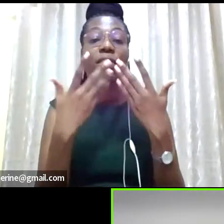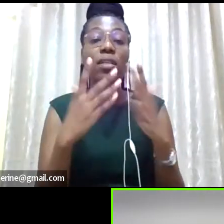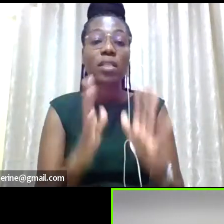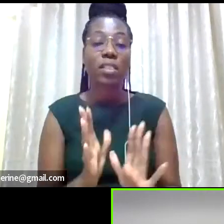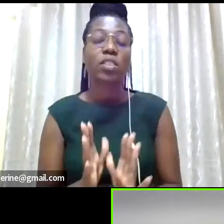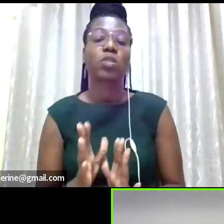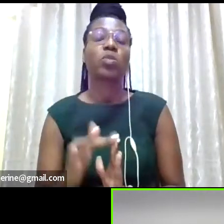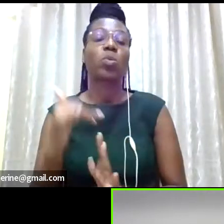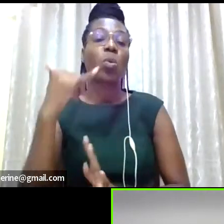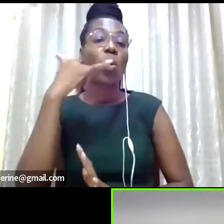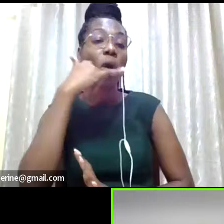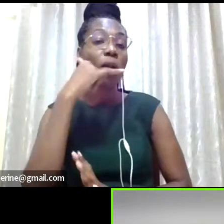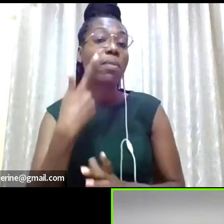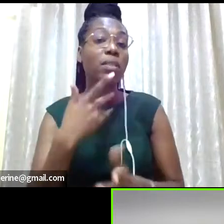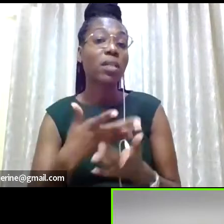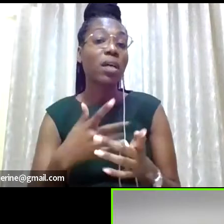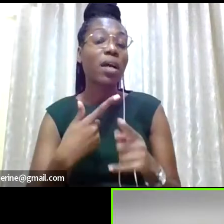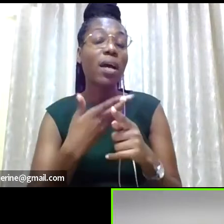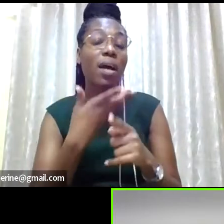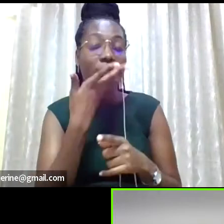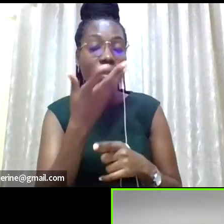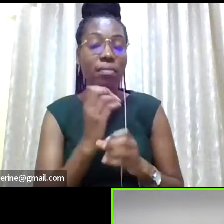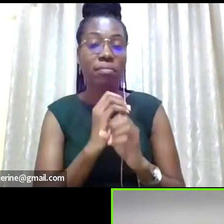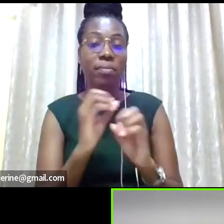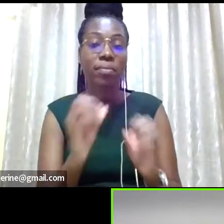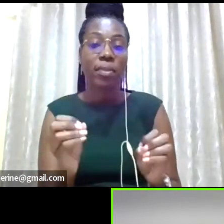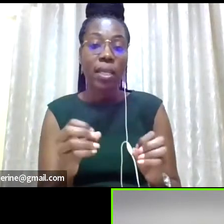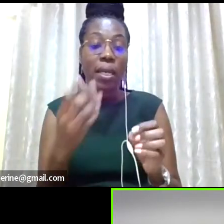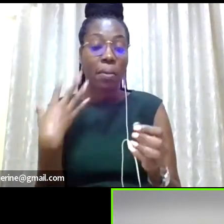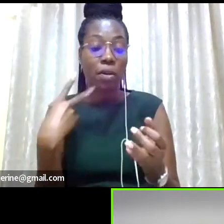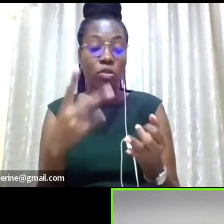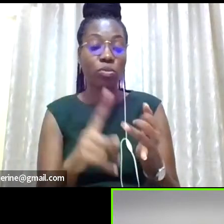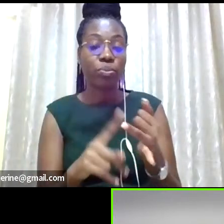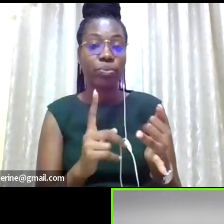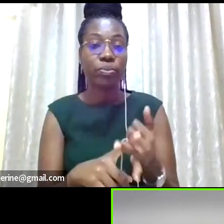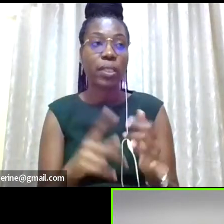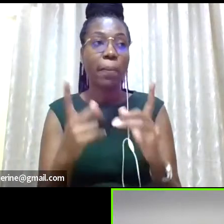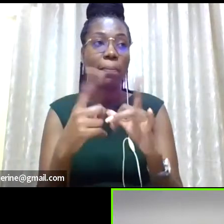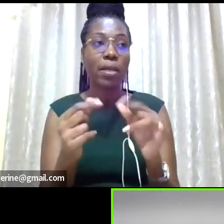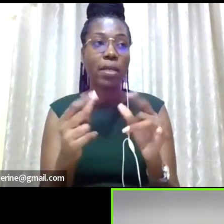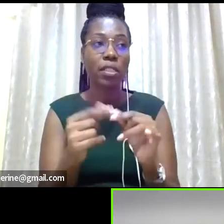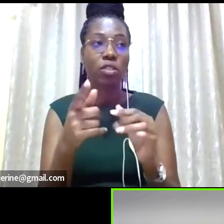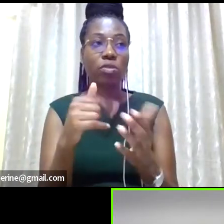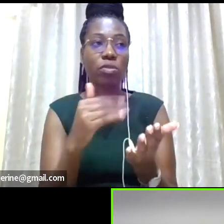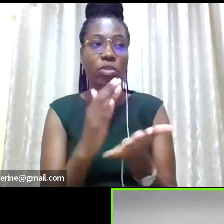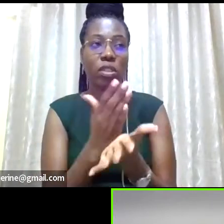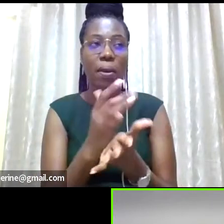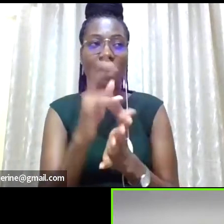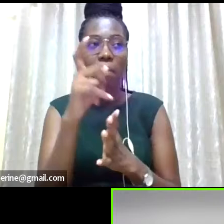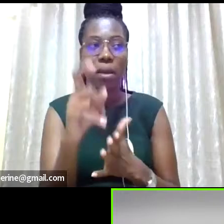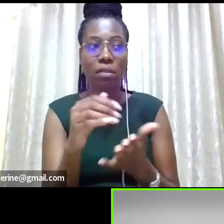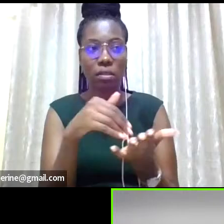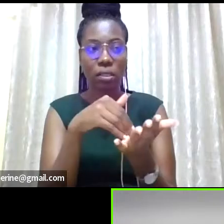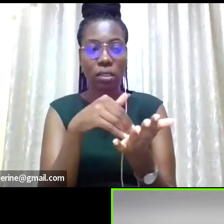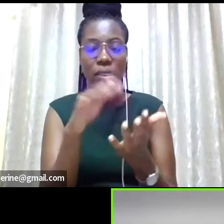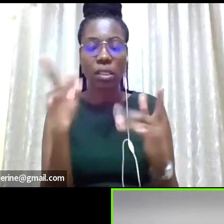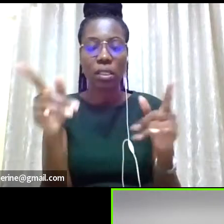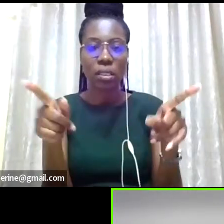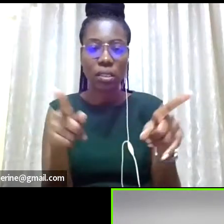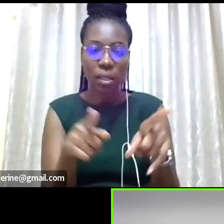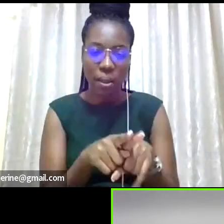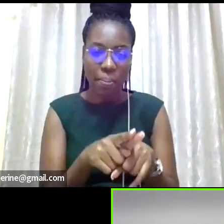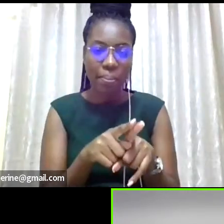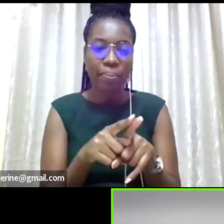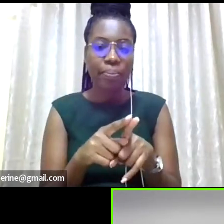record of the text messages that you've sent to them or phone calls that you've tried to reach out to them, so that